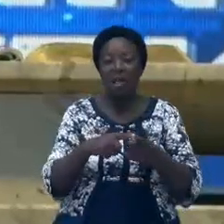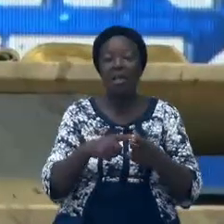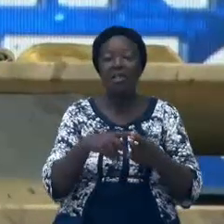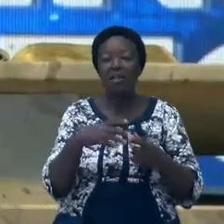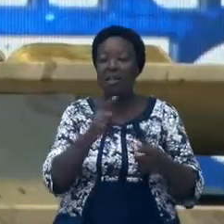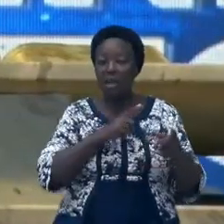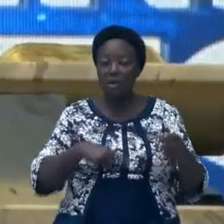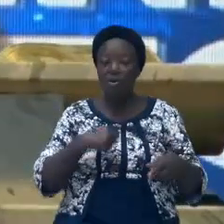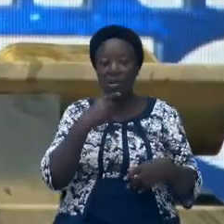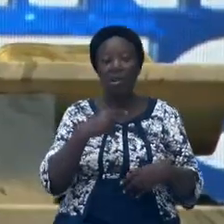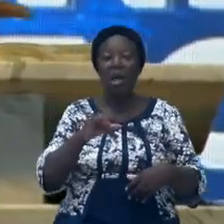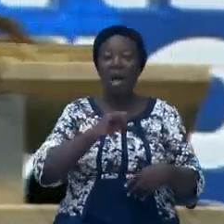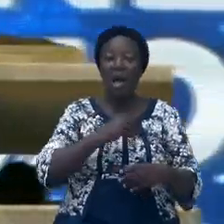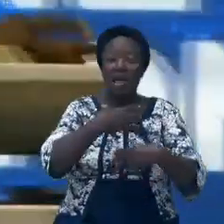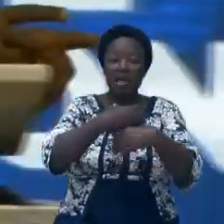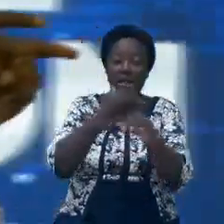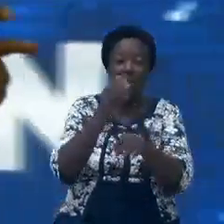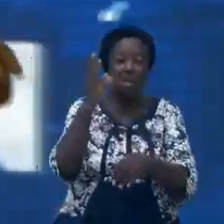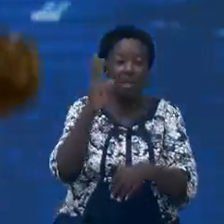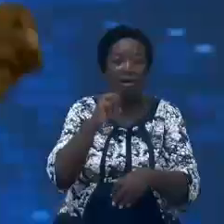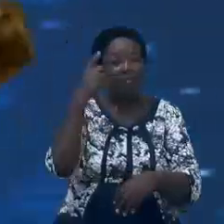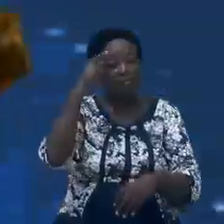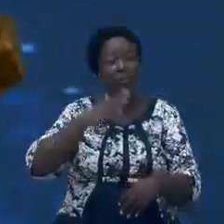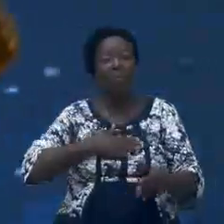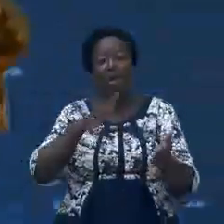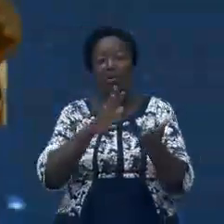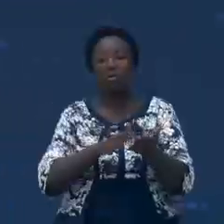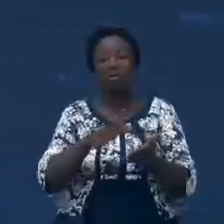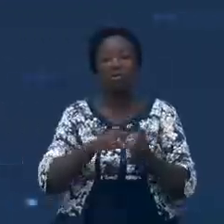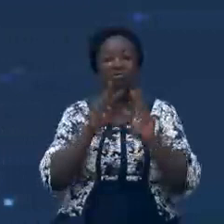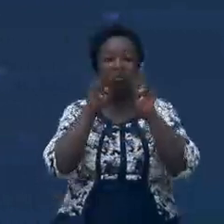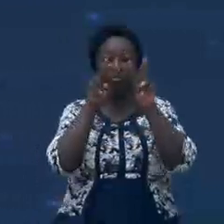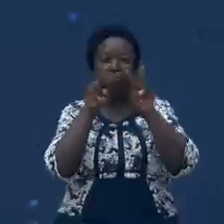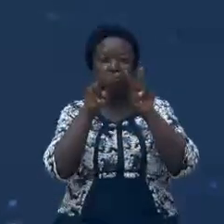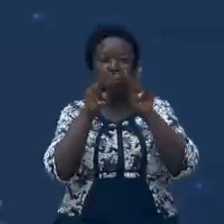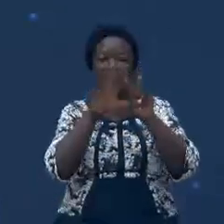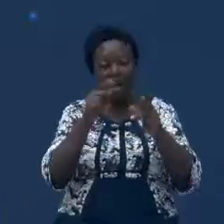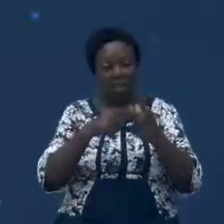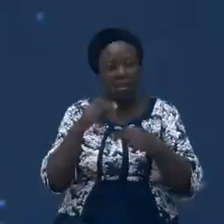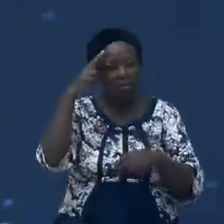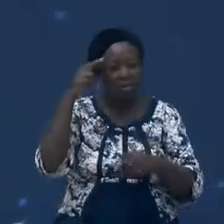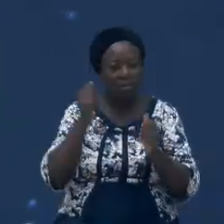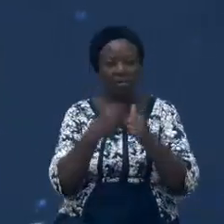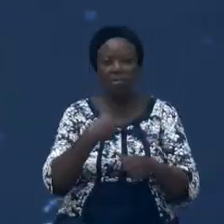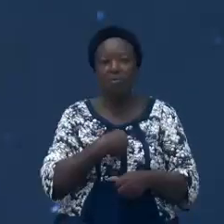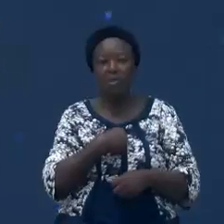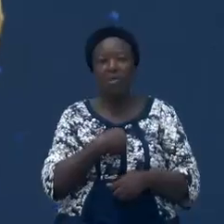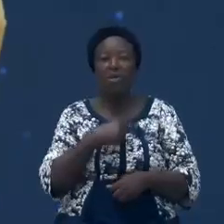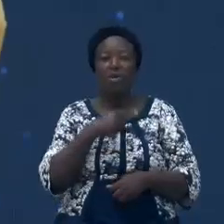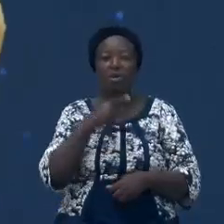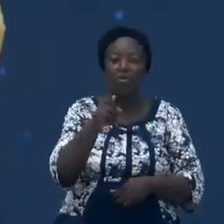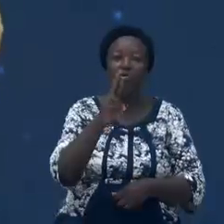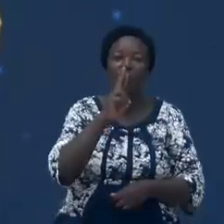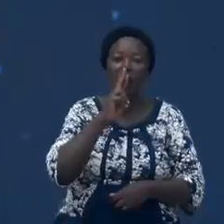fullness thereof. And the Lord said, I created them for my glory. Look